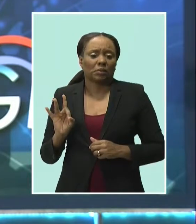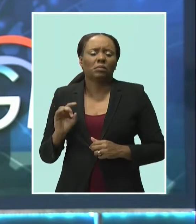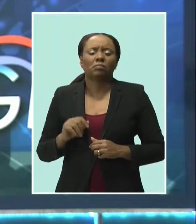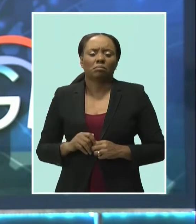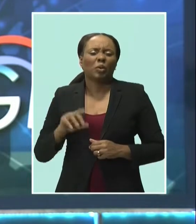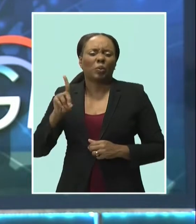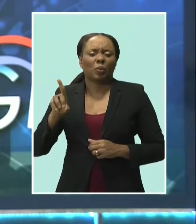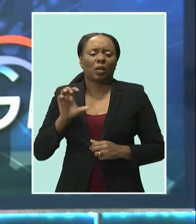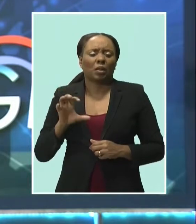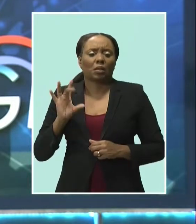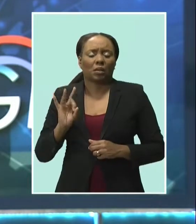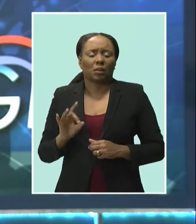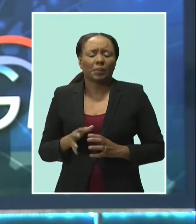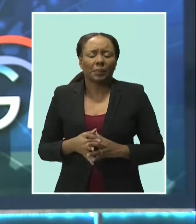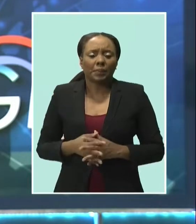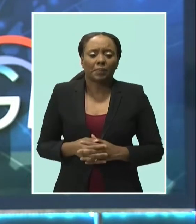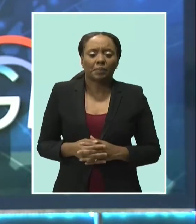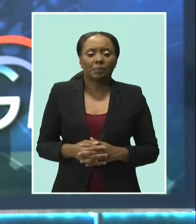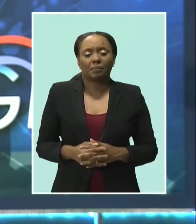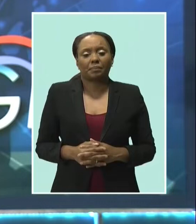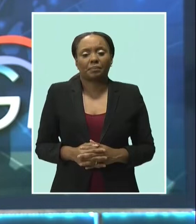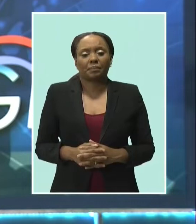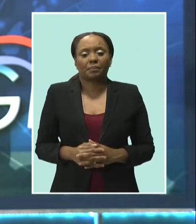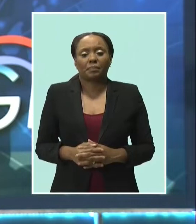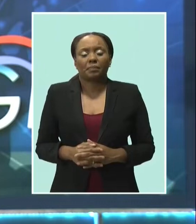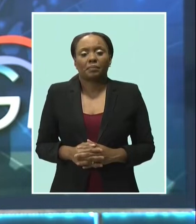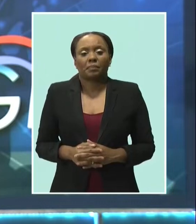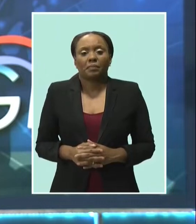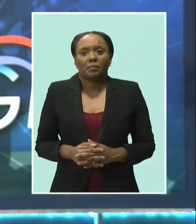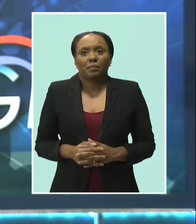now stands at 108.